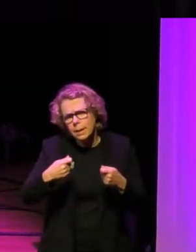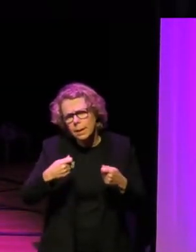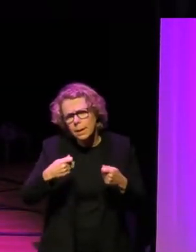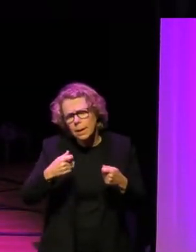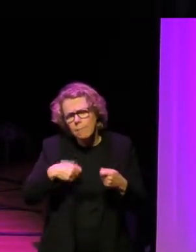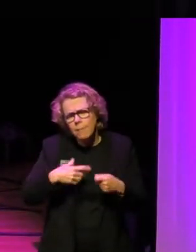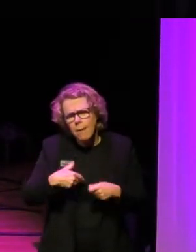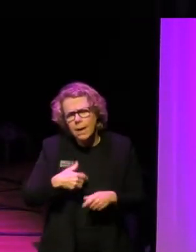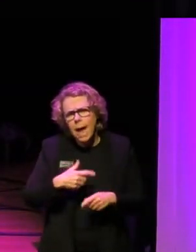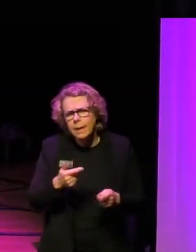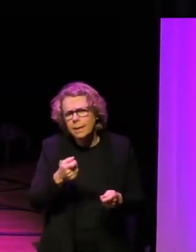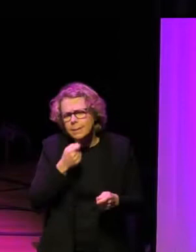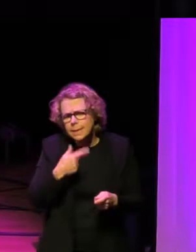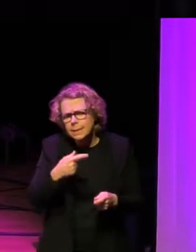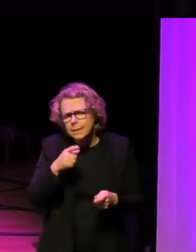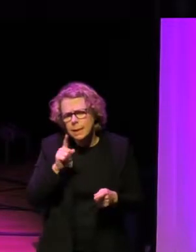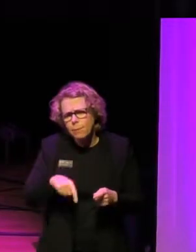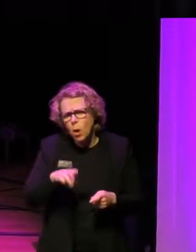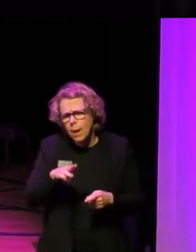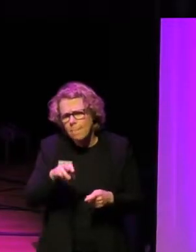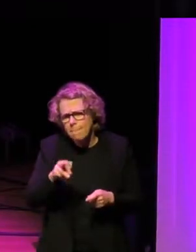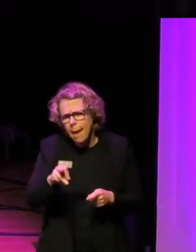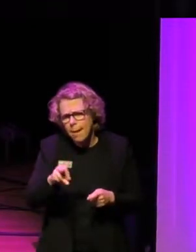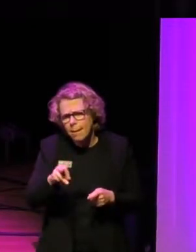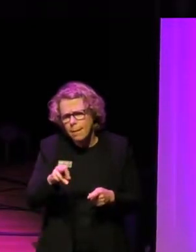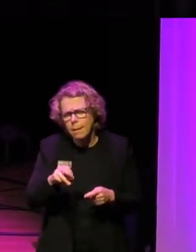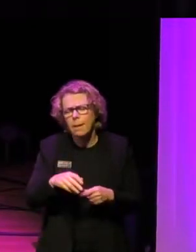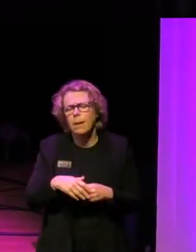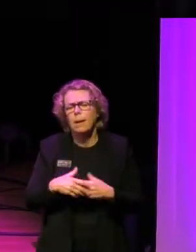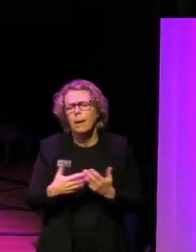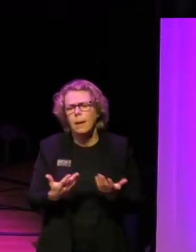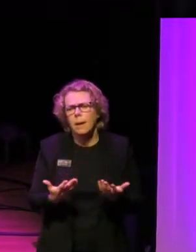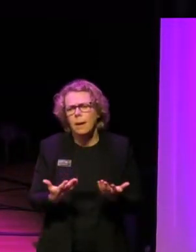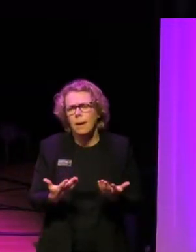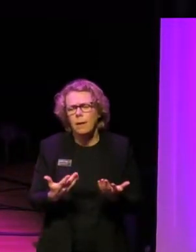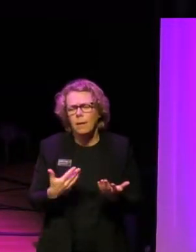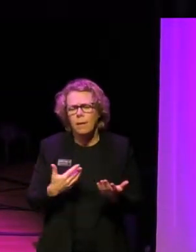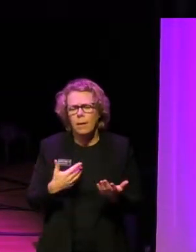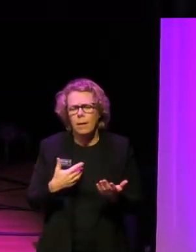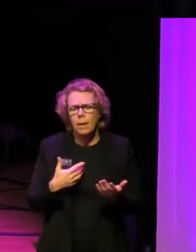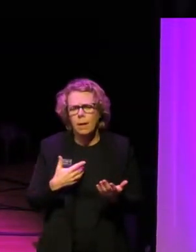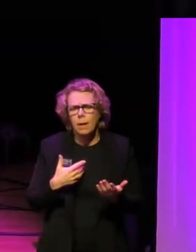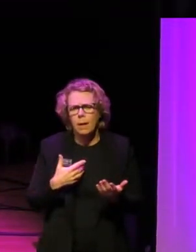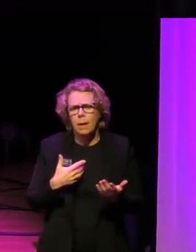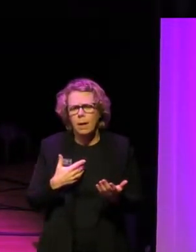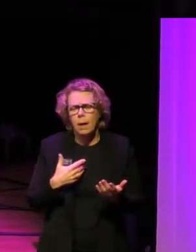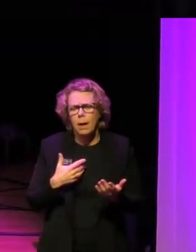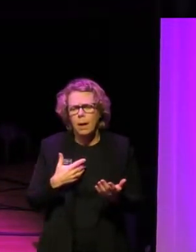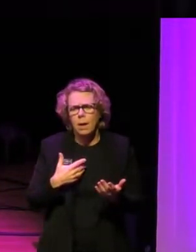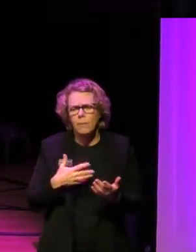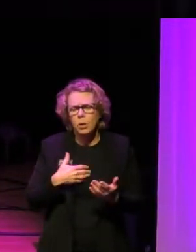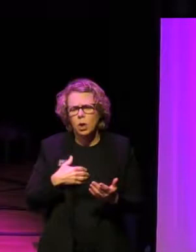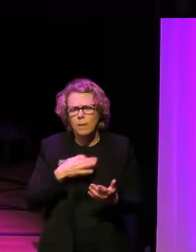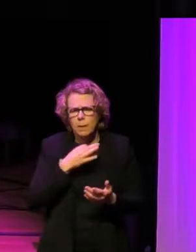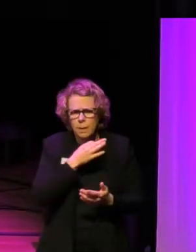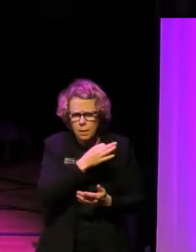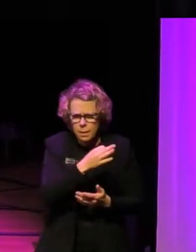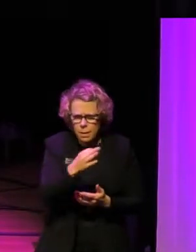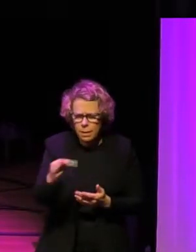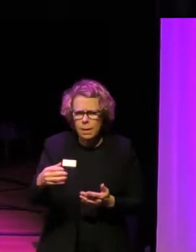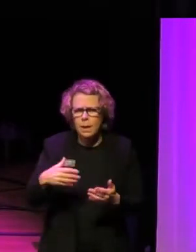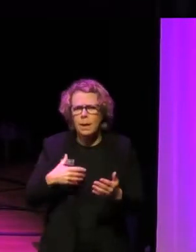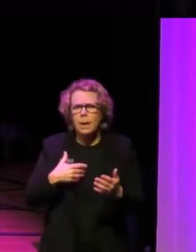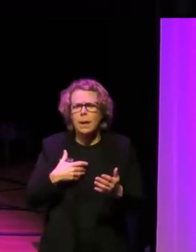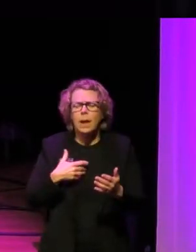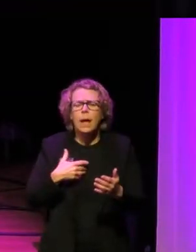peril? And her answer was, if everyone thought about the